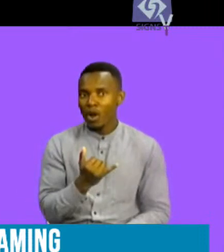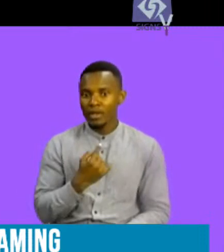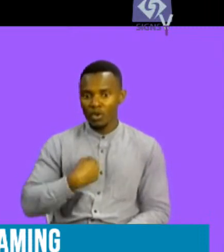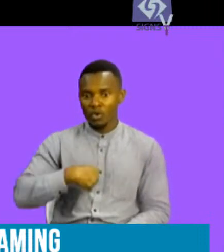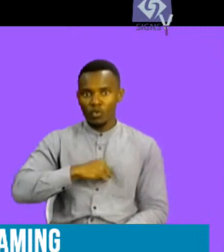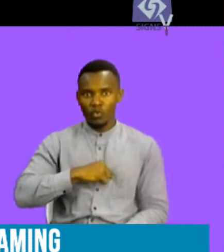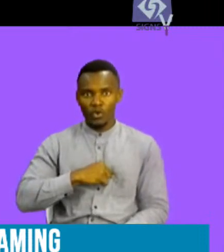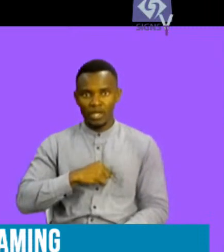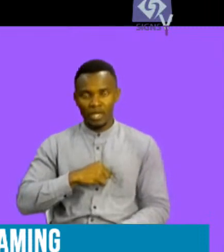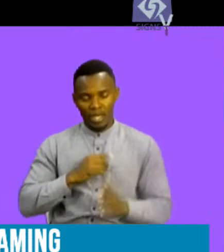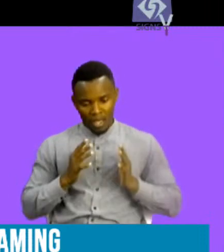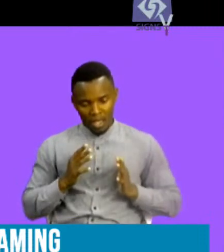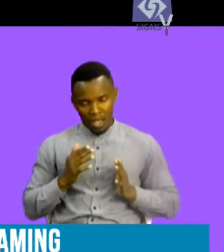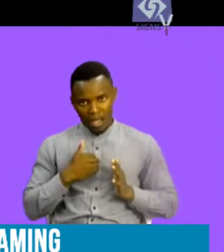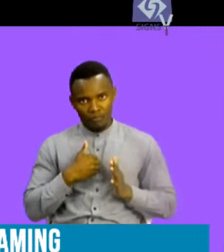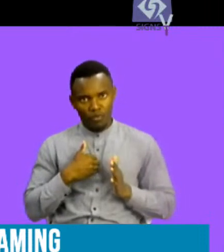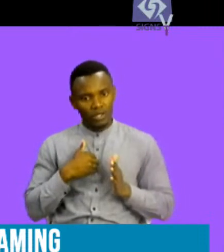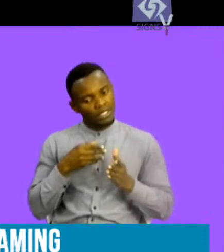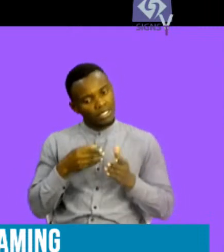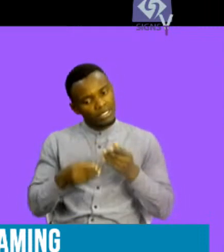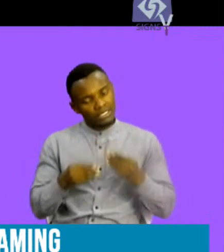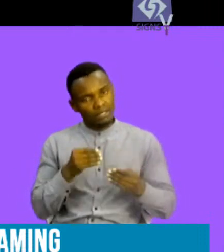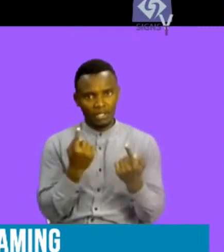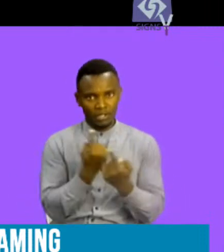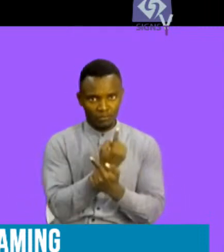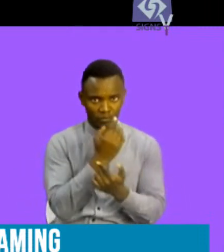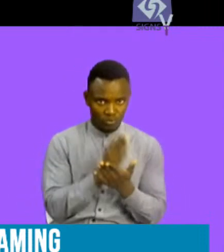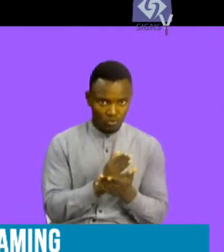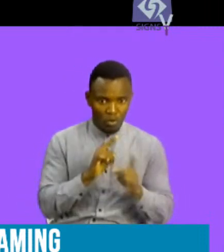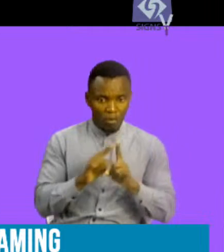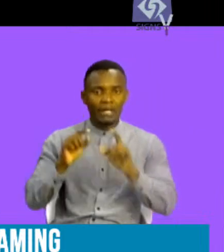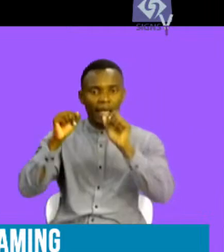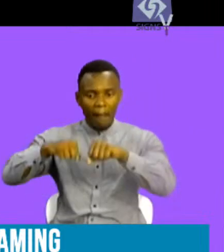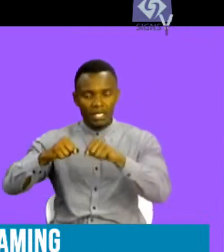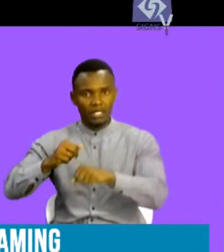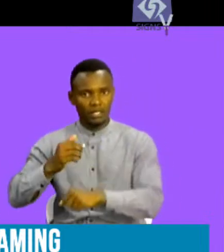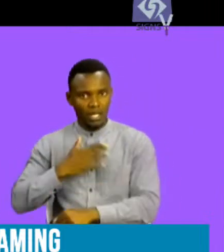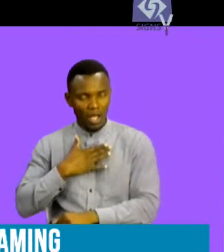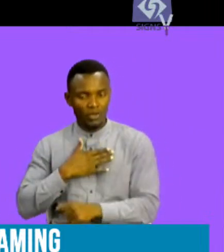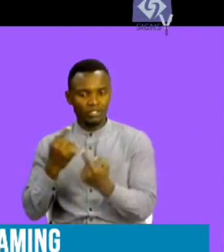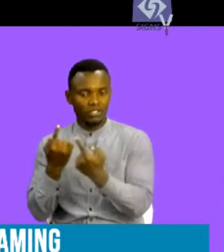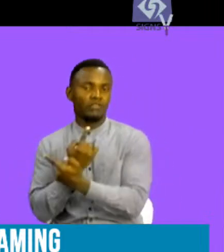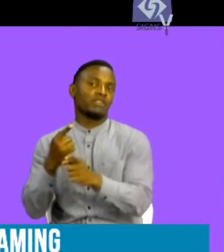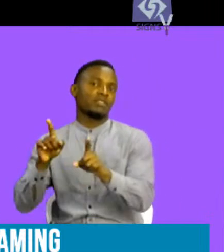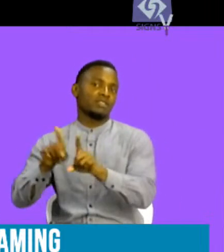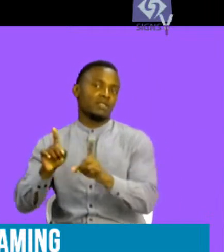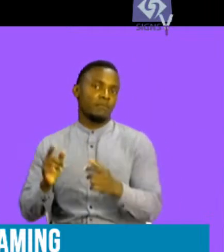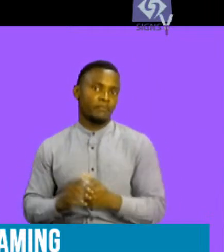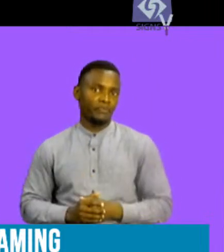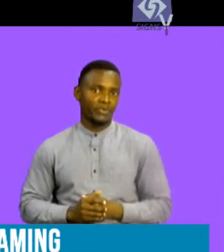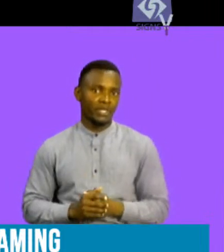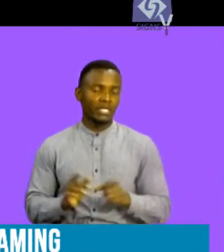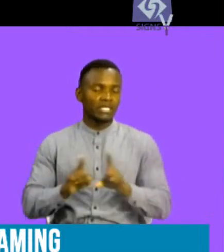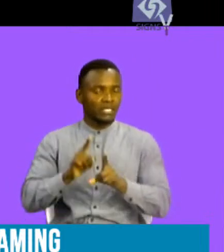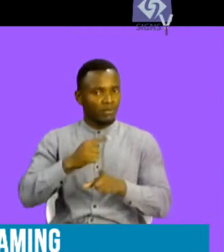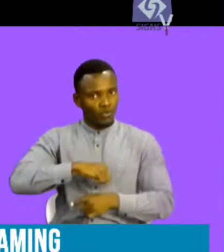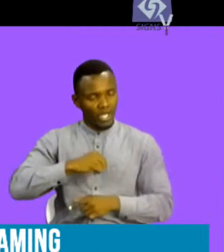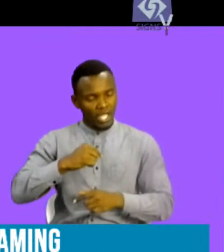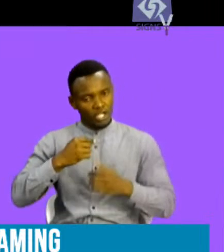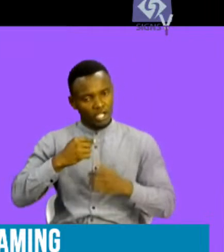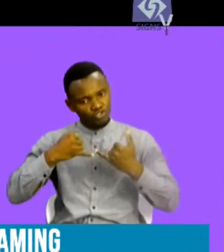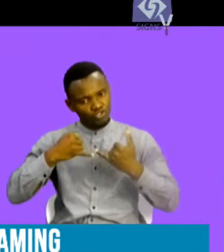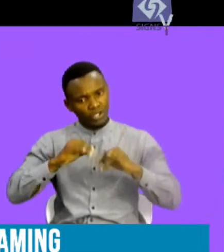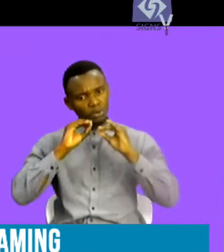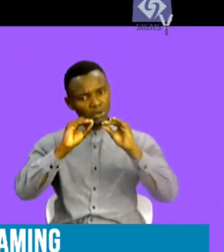disabled differently, but we are able differently. So we are trying to give that message, the awareness to the community, to see